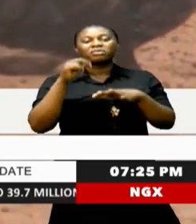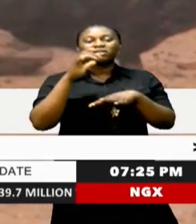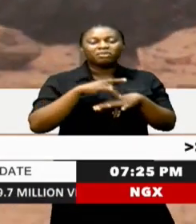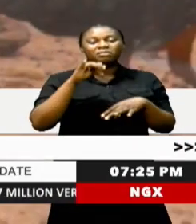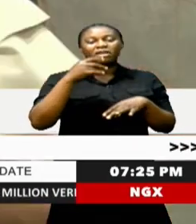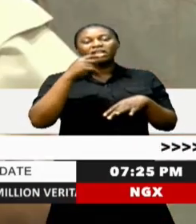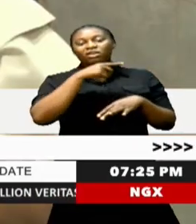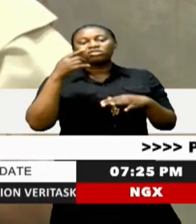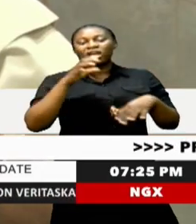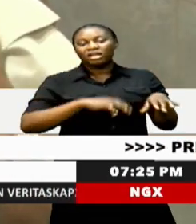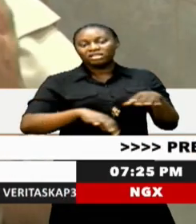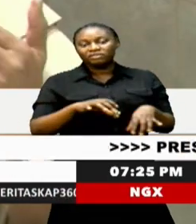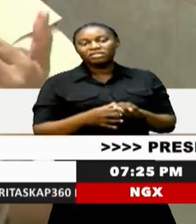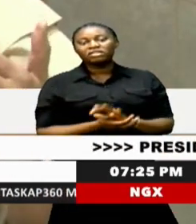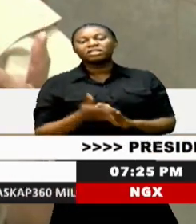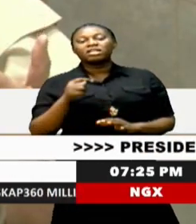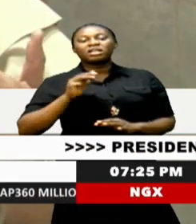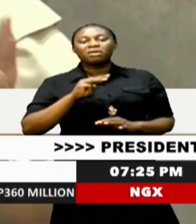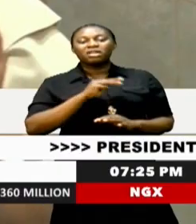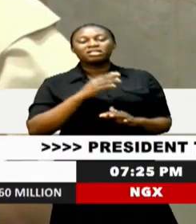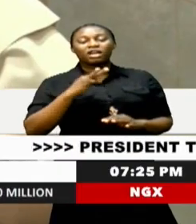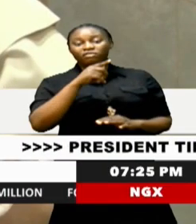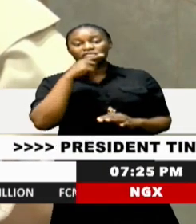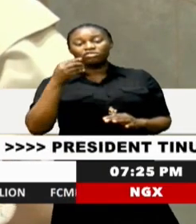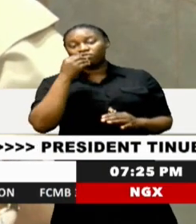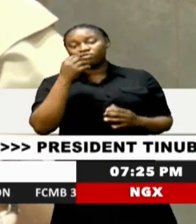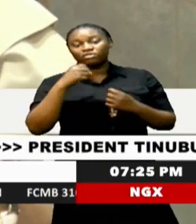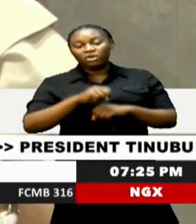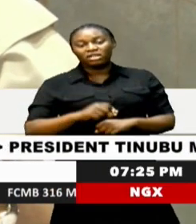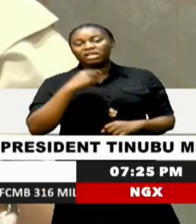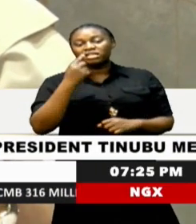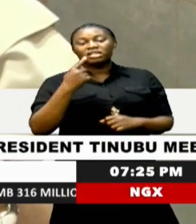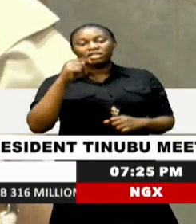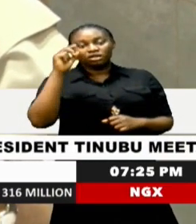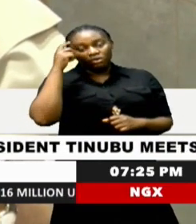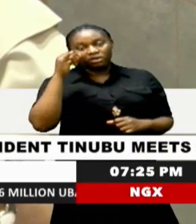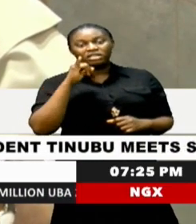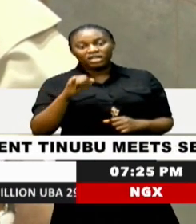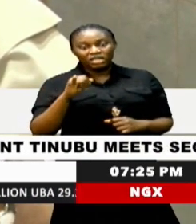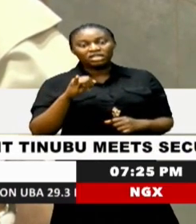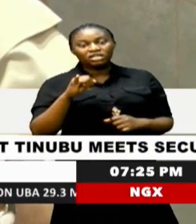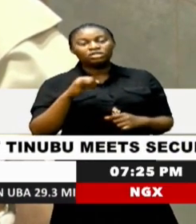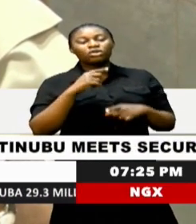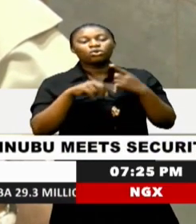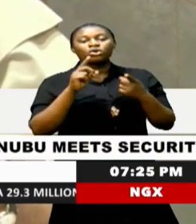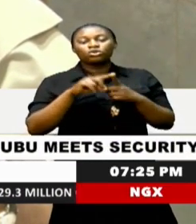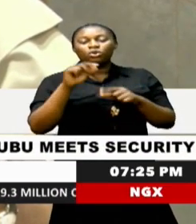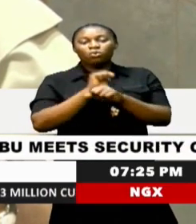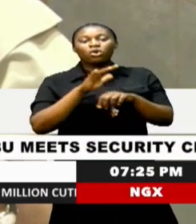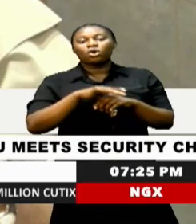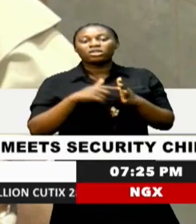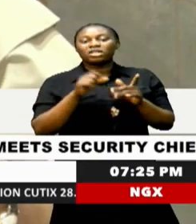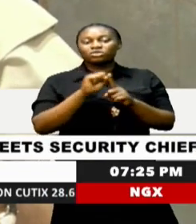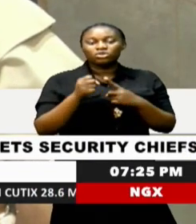activities. The Minister of Agriculture and Food Security said the government is worried about this situation and efforts